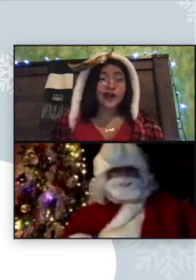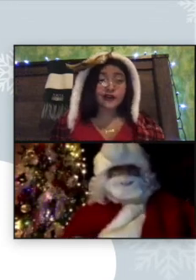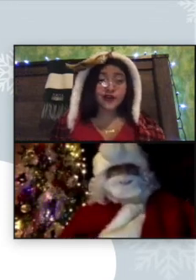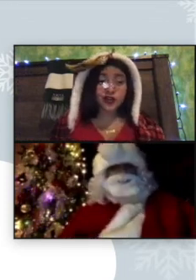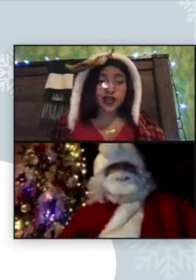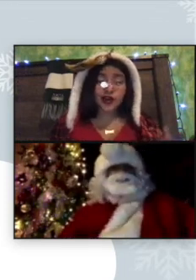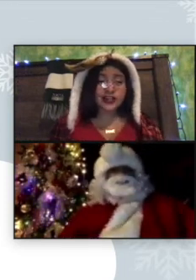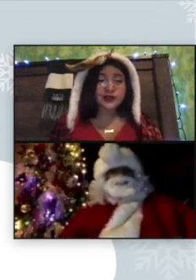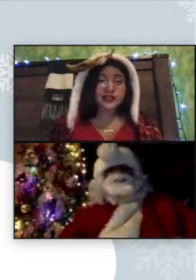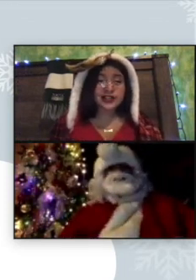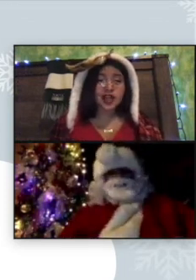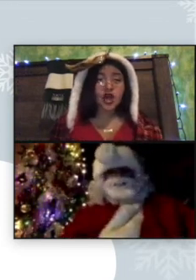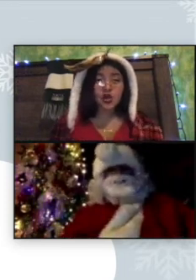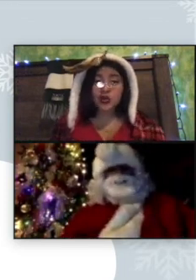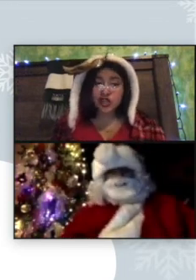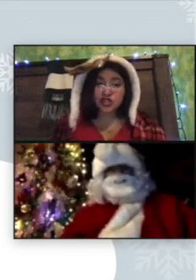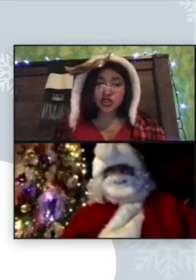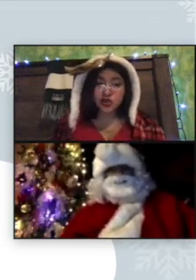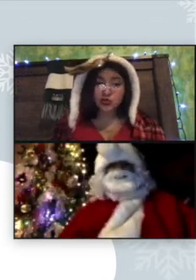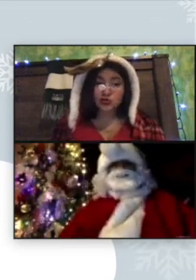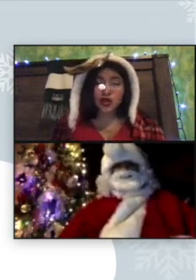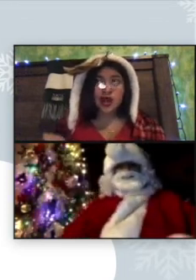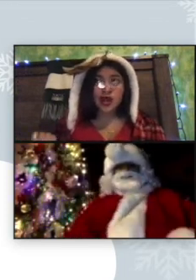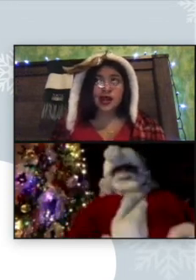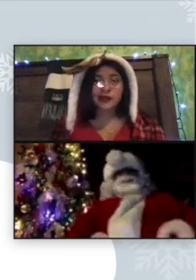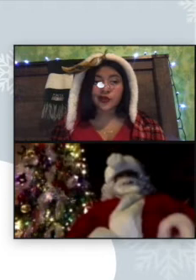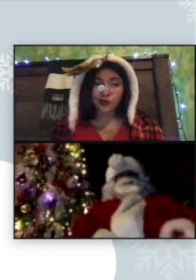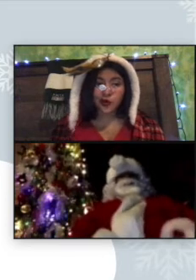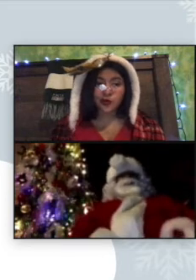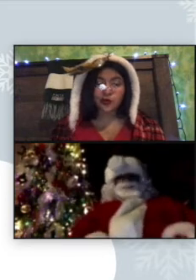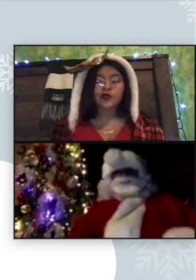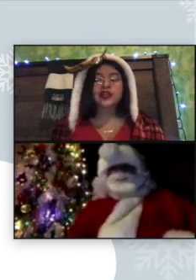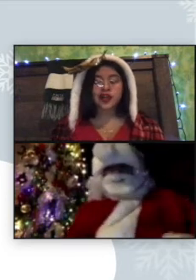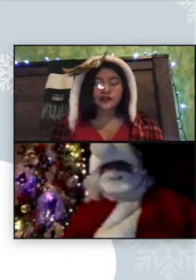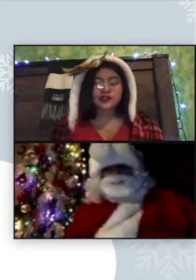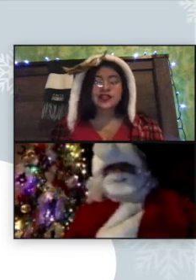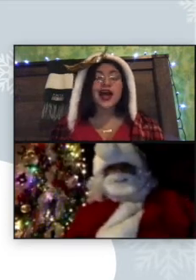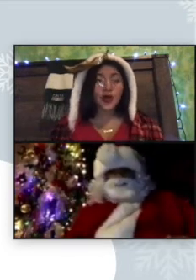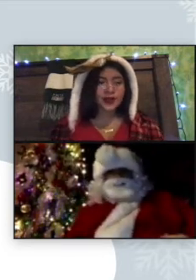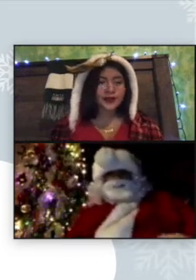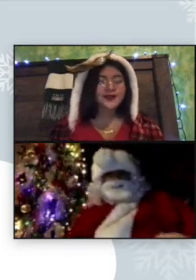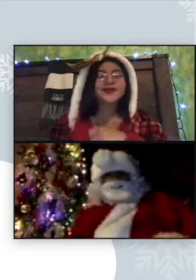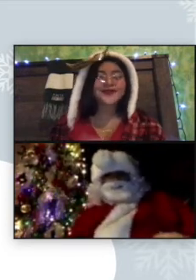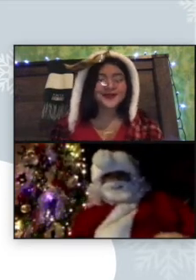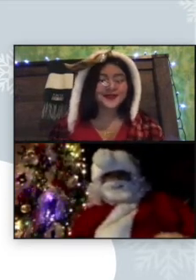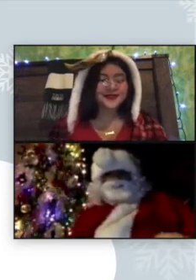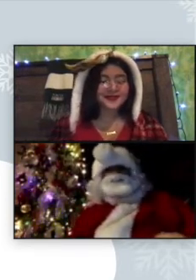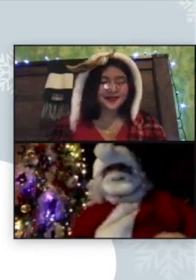behalf of Pukki, our Vice President, who is also at the North Pole with the Elves, Pukki.